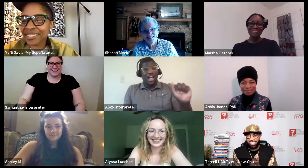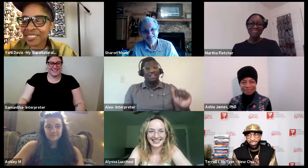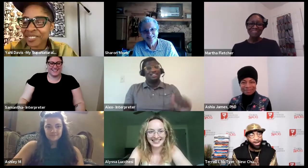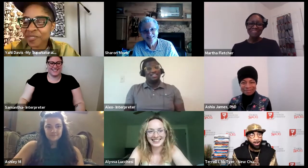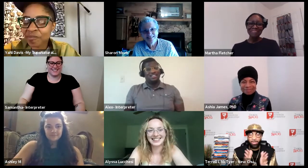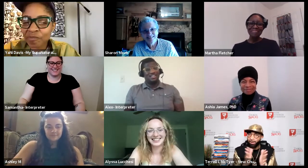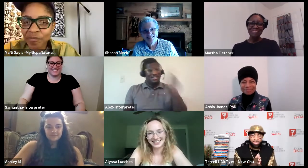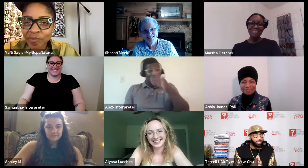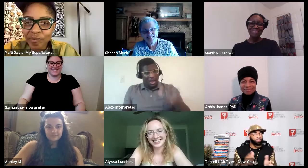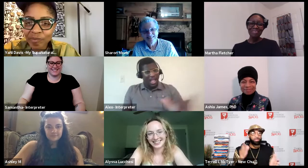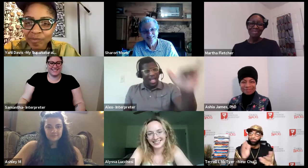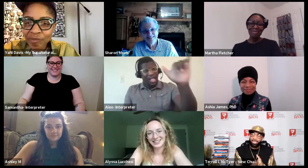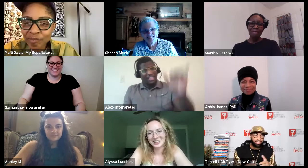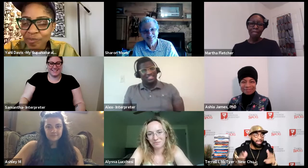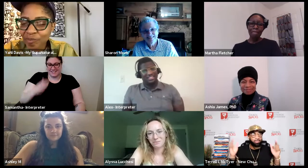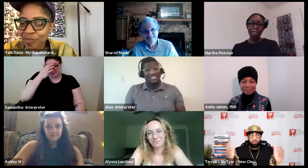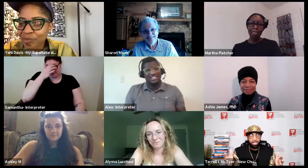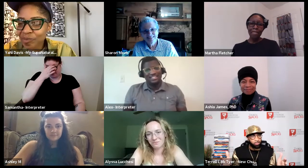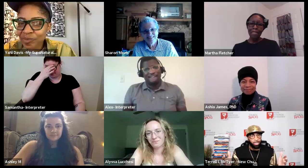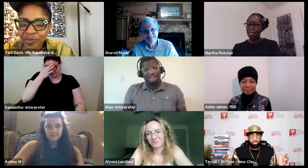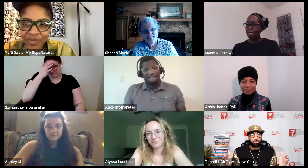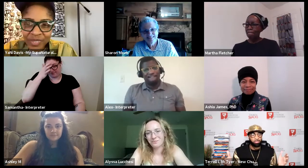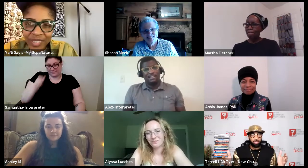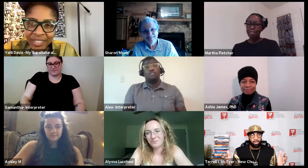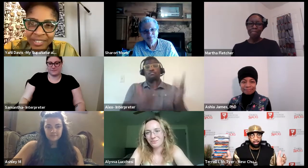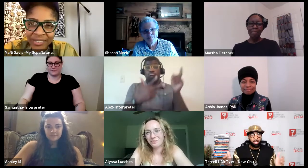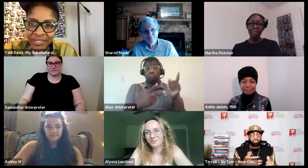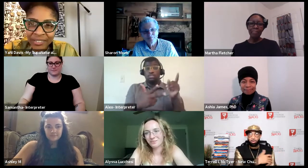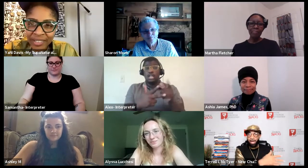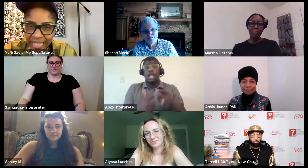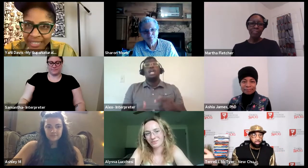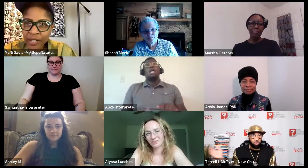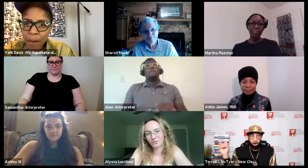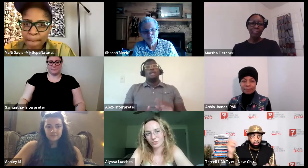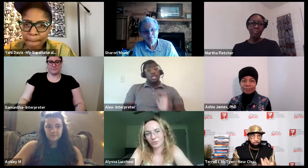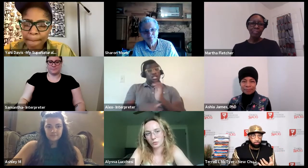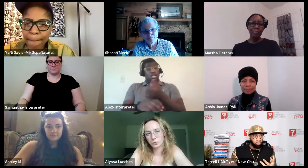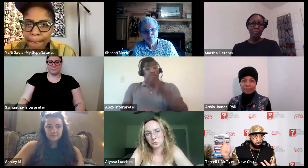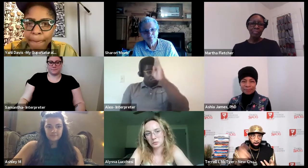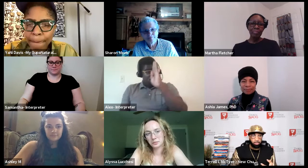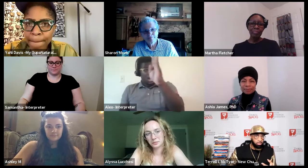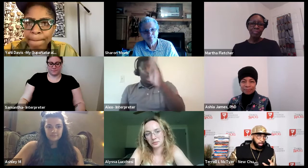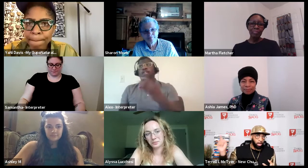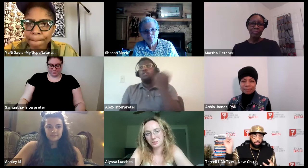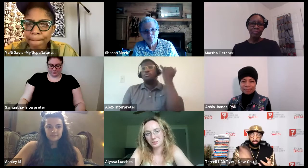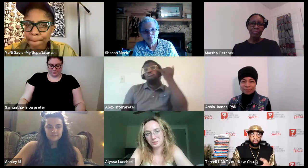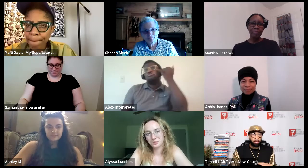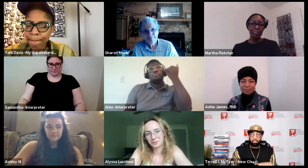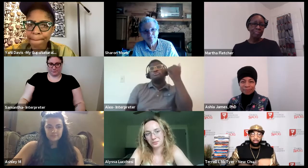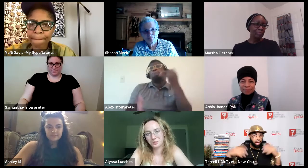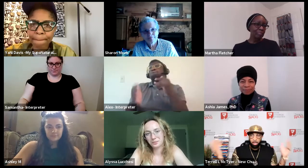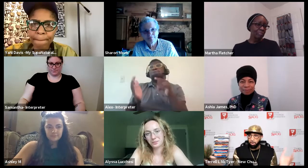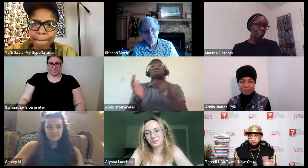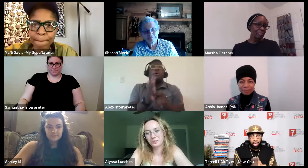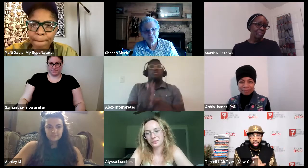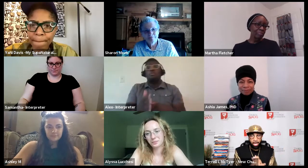All right, so everything begins with love. Second thing, everything begins with introducing God. So no matter where you are, in the grocery store, on your job, in